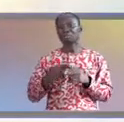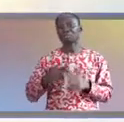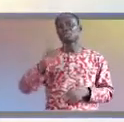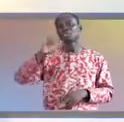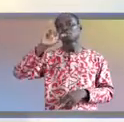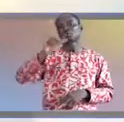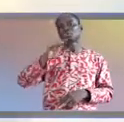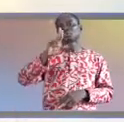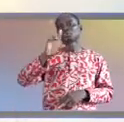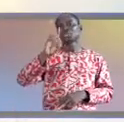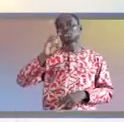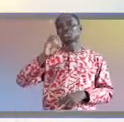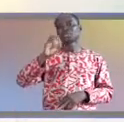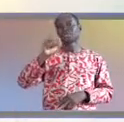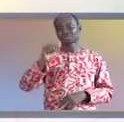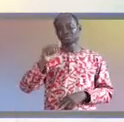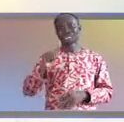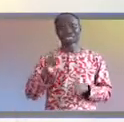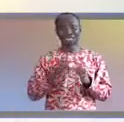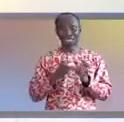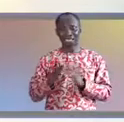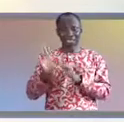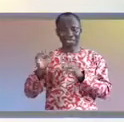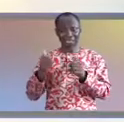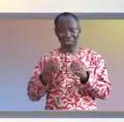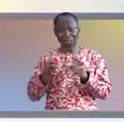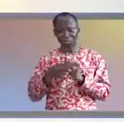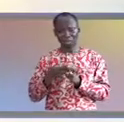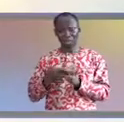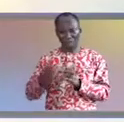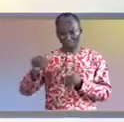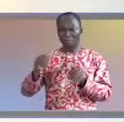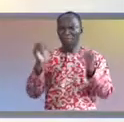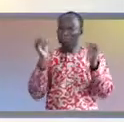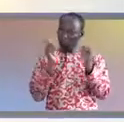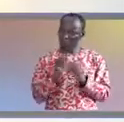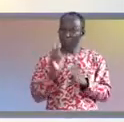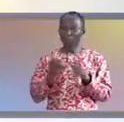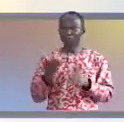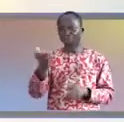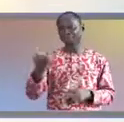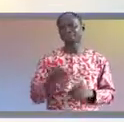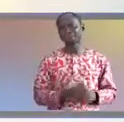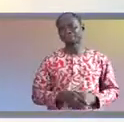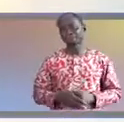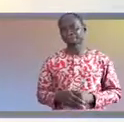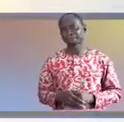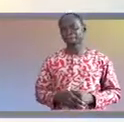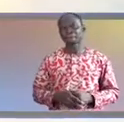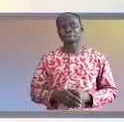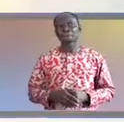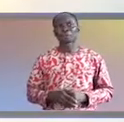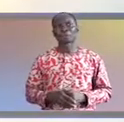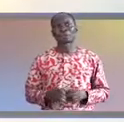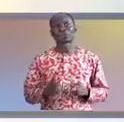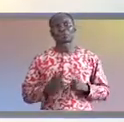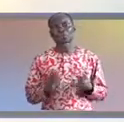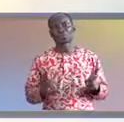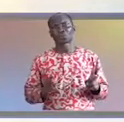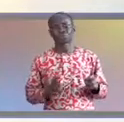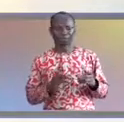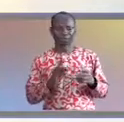na or bonkrofuesu, or then a shiafon. Ndi Yohani Esubo, eye ade a ebeto esugba ebeto